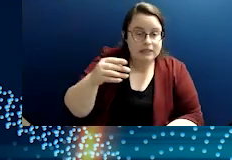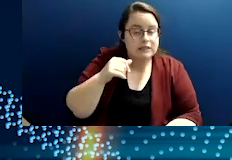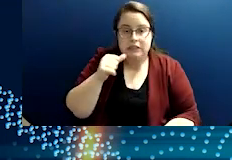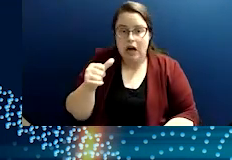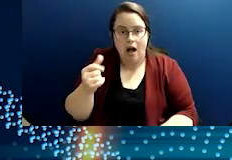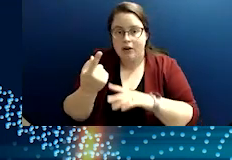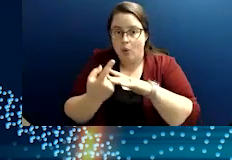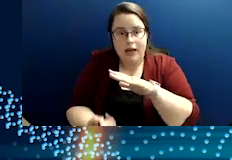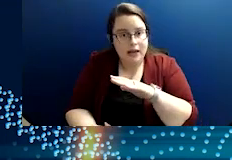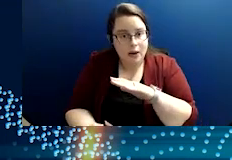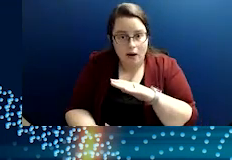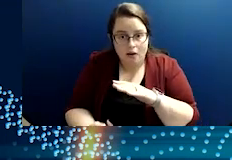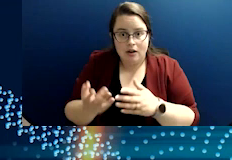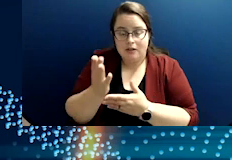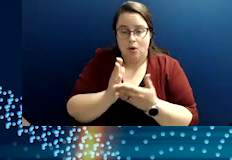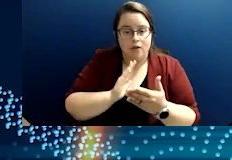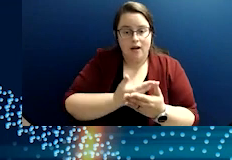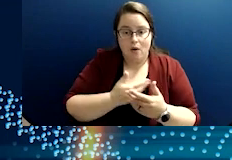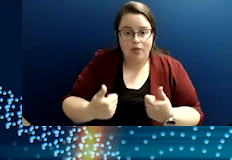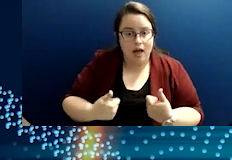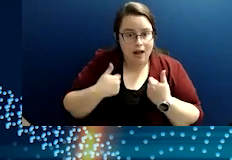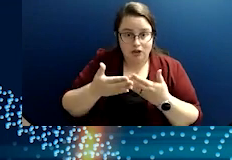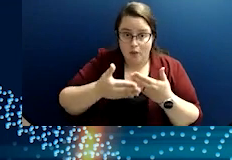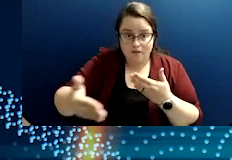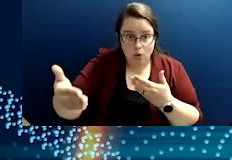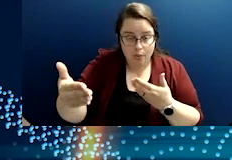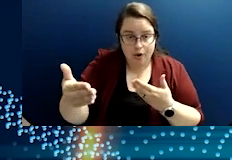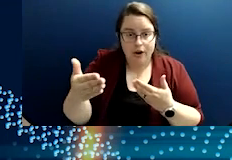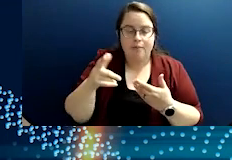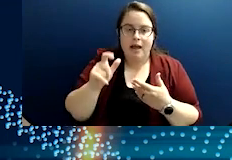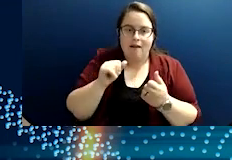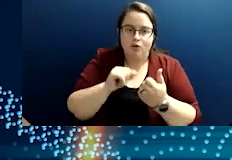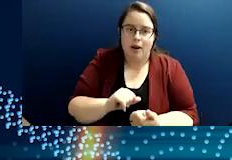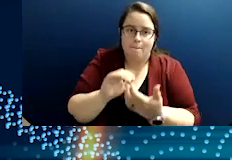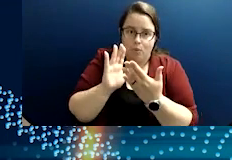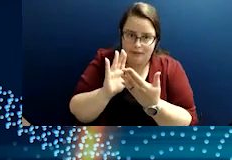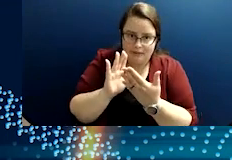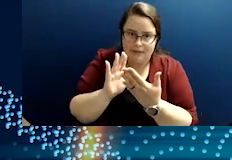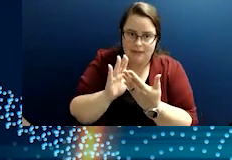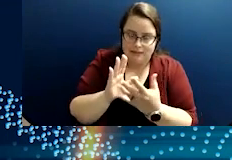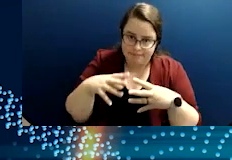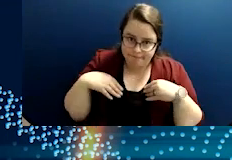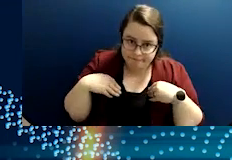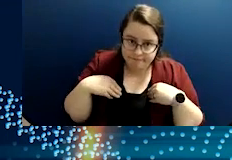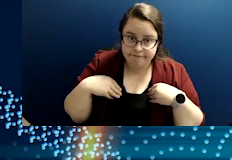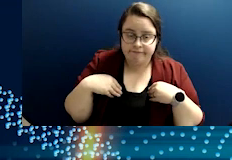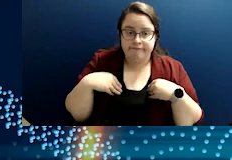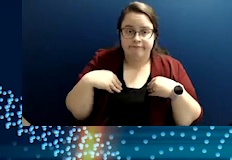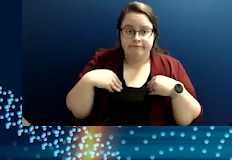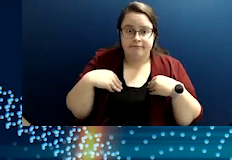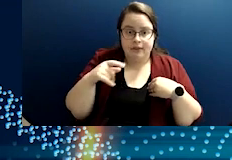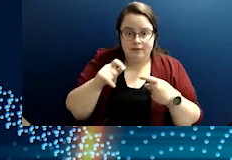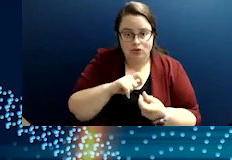of our lives going forward. And we need to embrace this. And we need to change how we teach